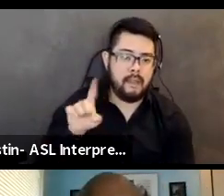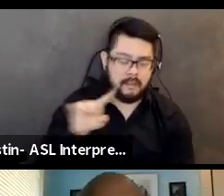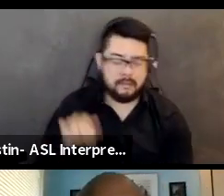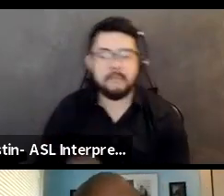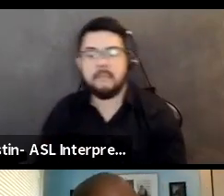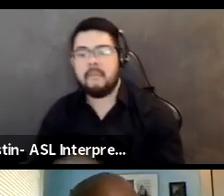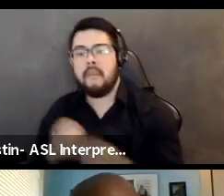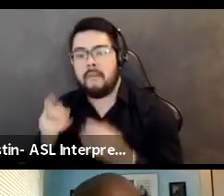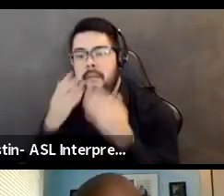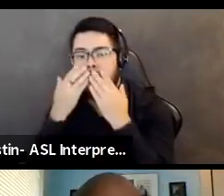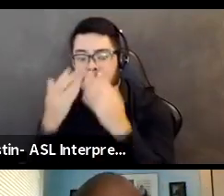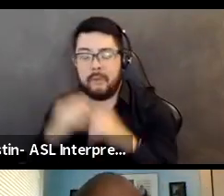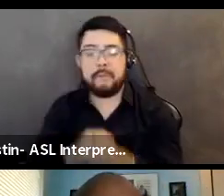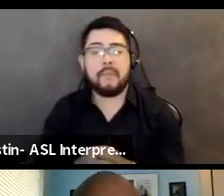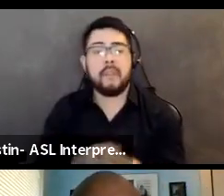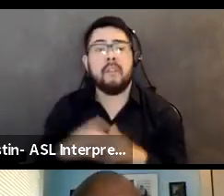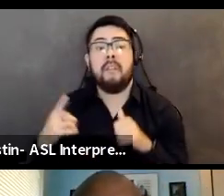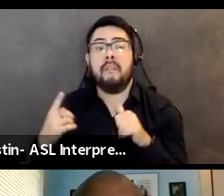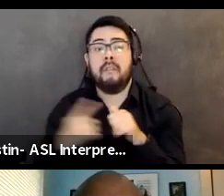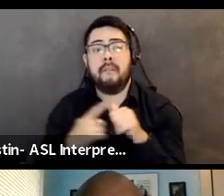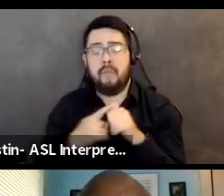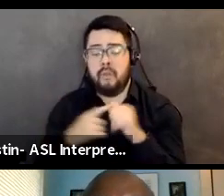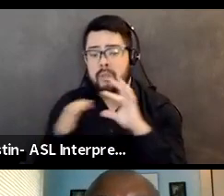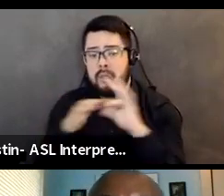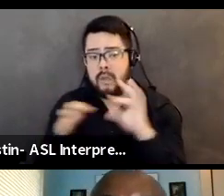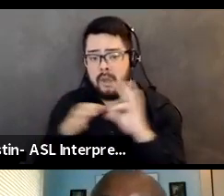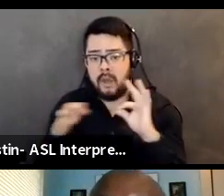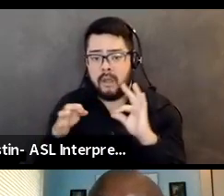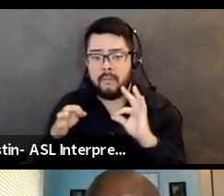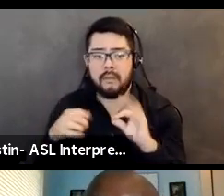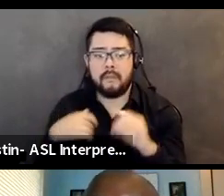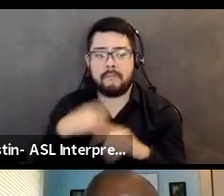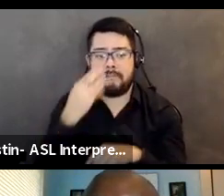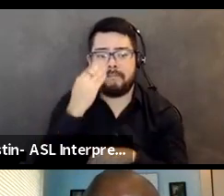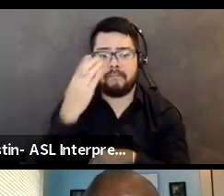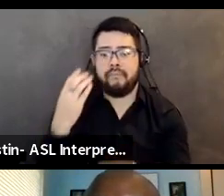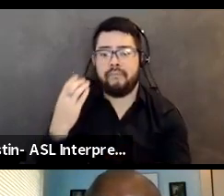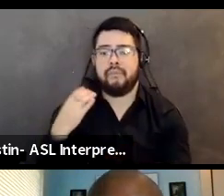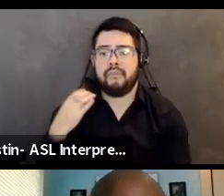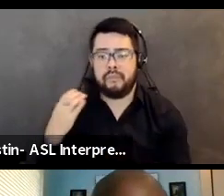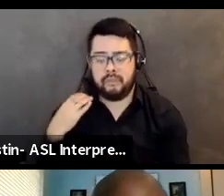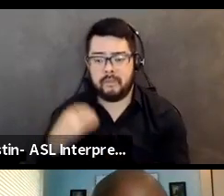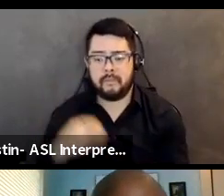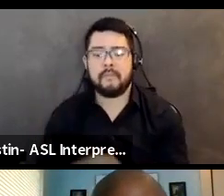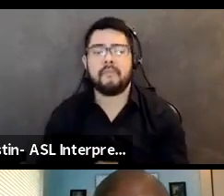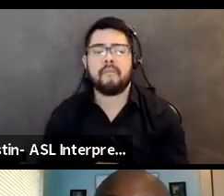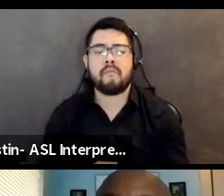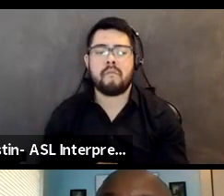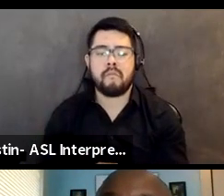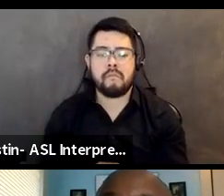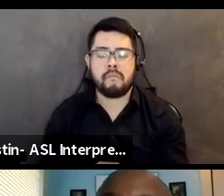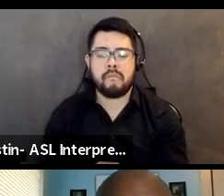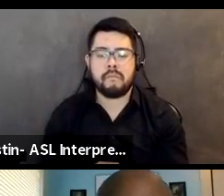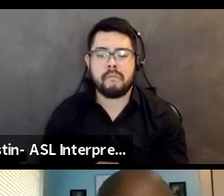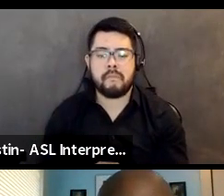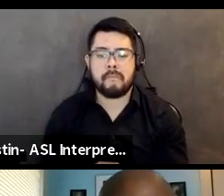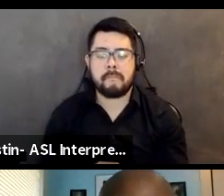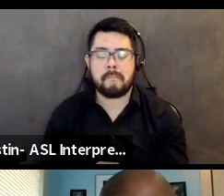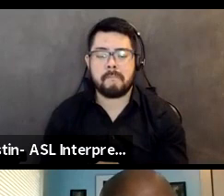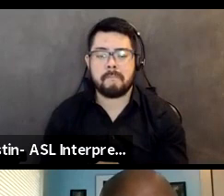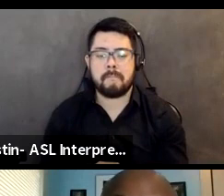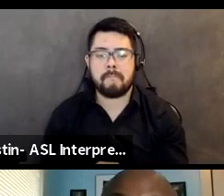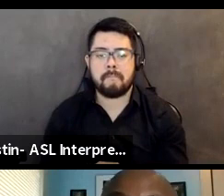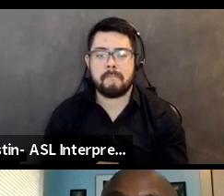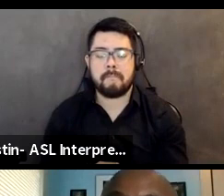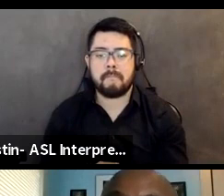my first uh comment is to chief chavarria and um you know i was i